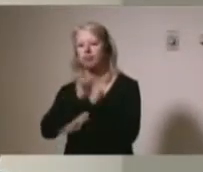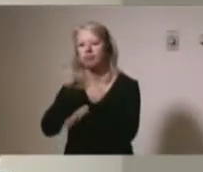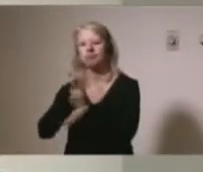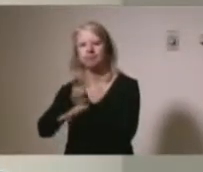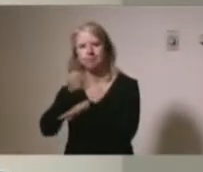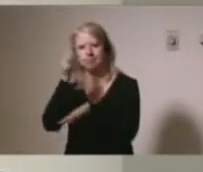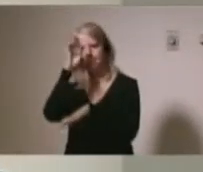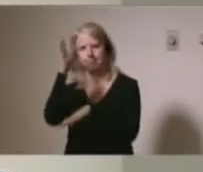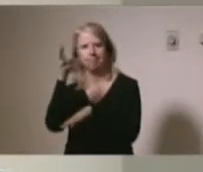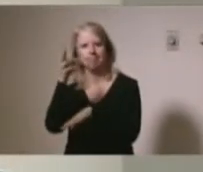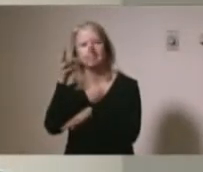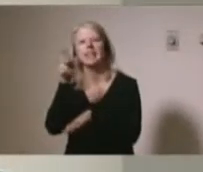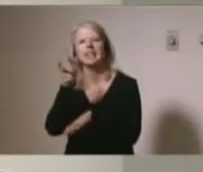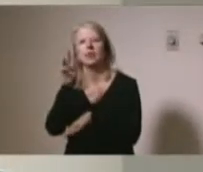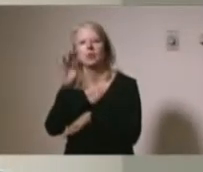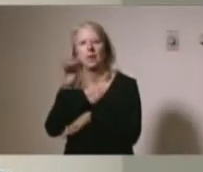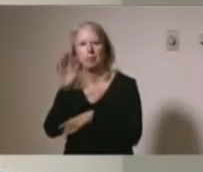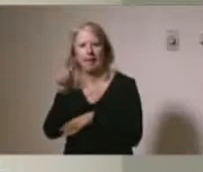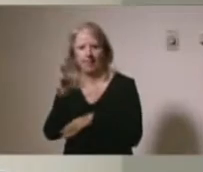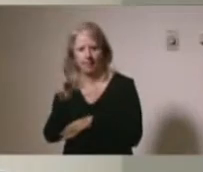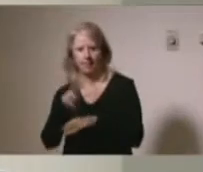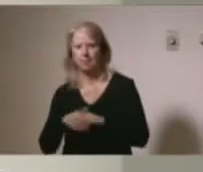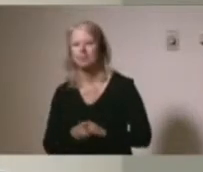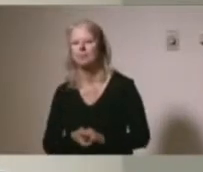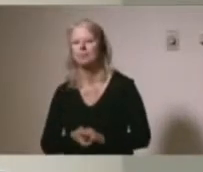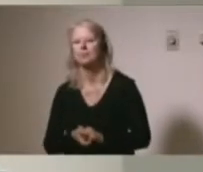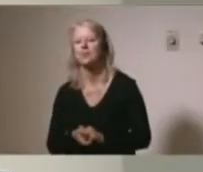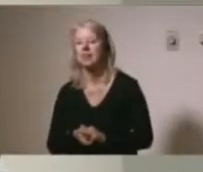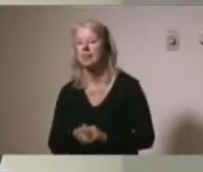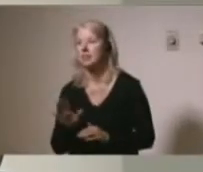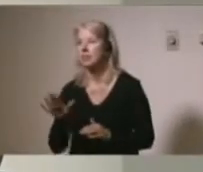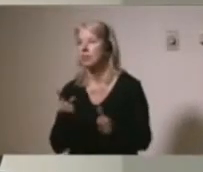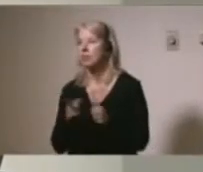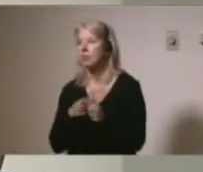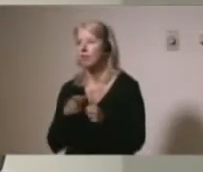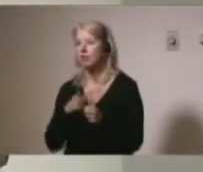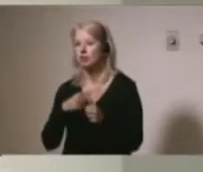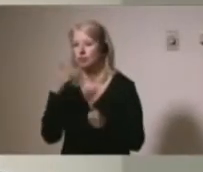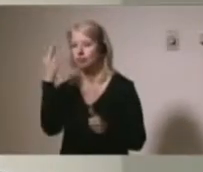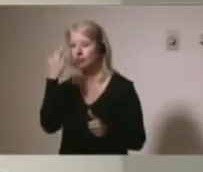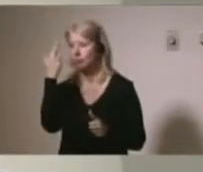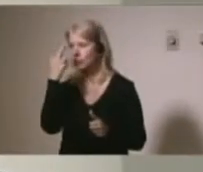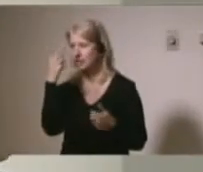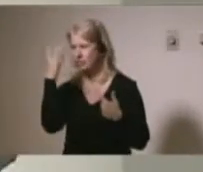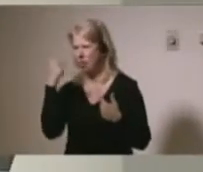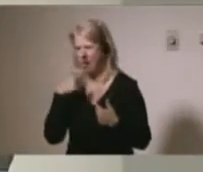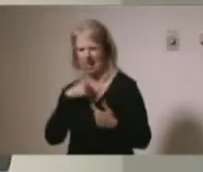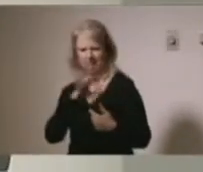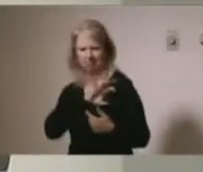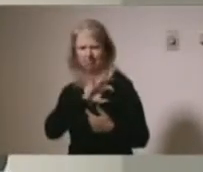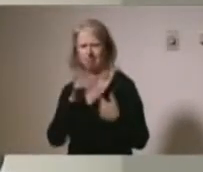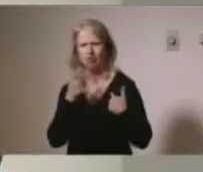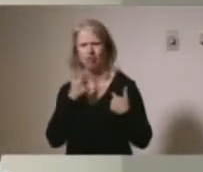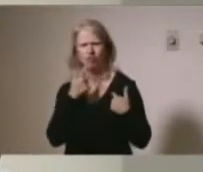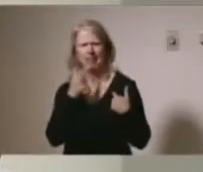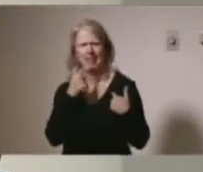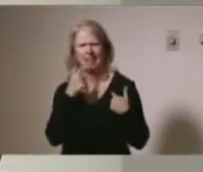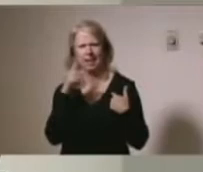Bank. Firstly, I'd like to acknowledge the reason why I'm wearing a red poppy